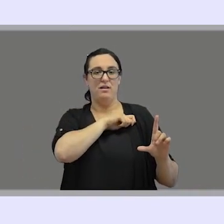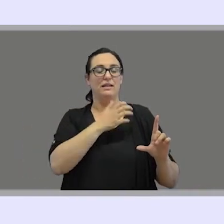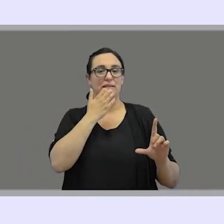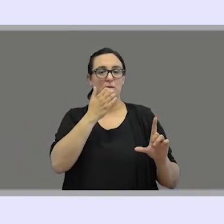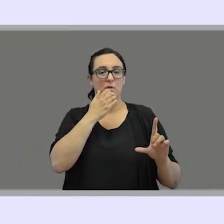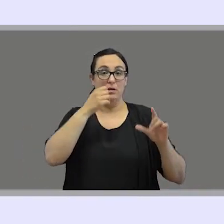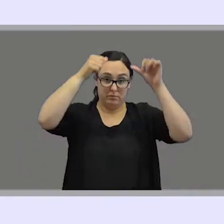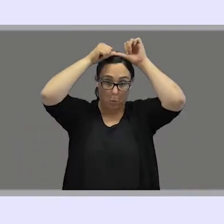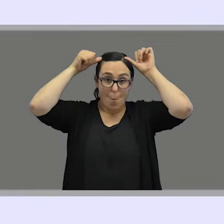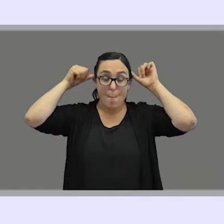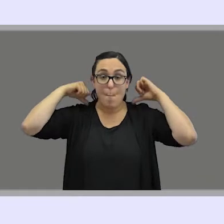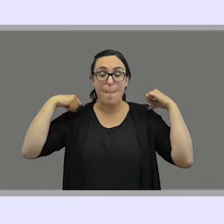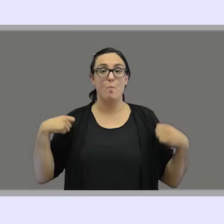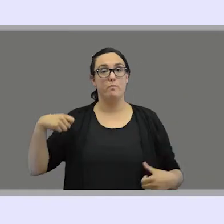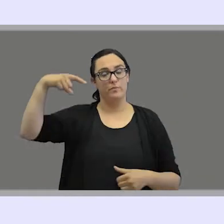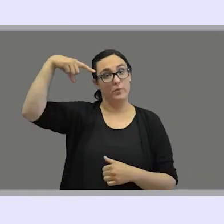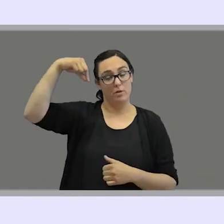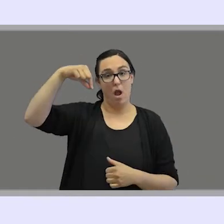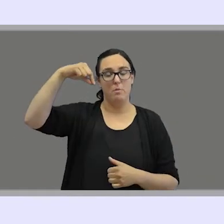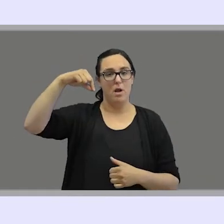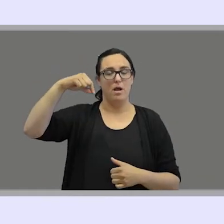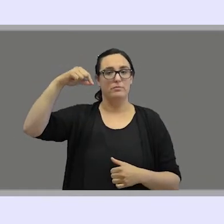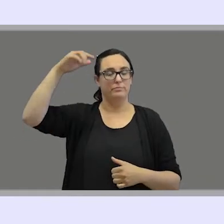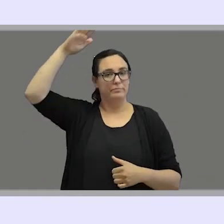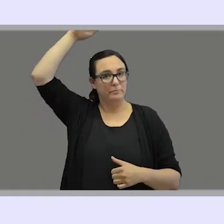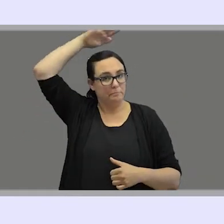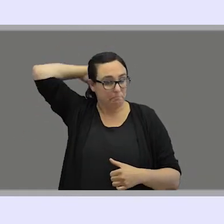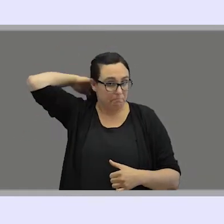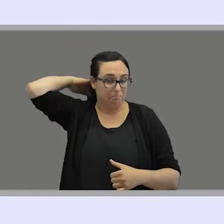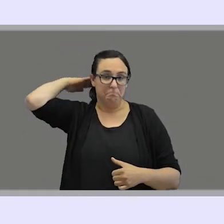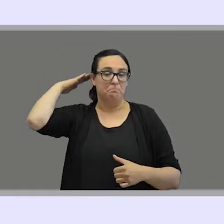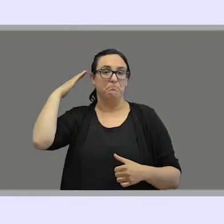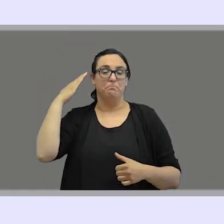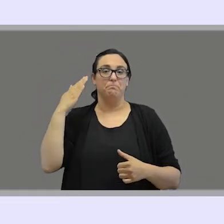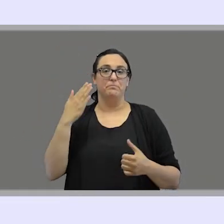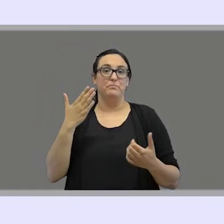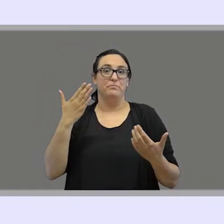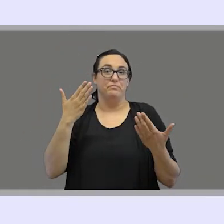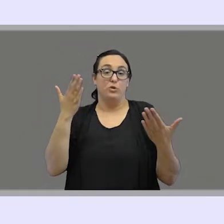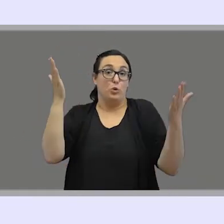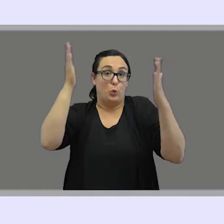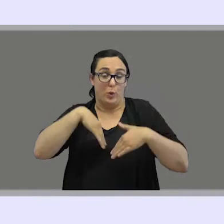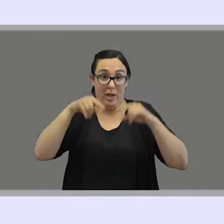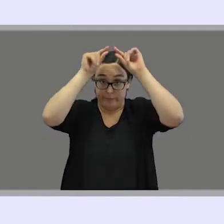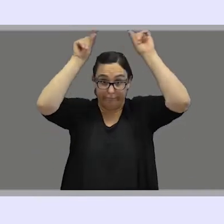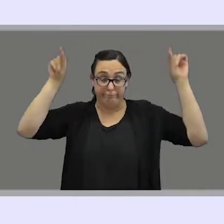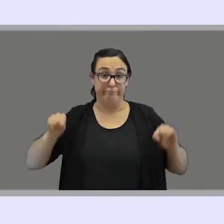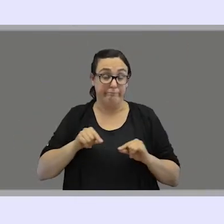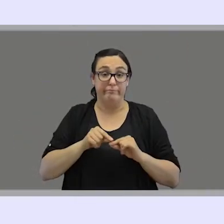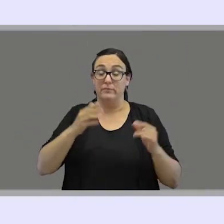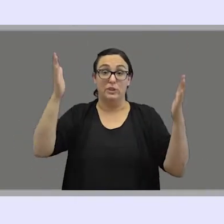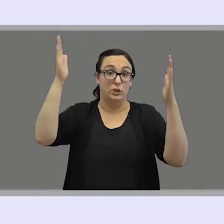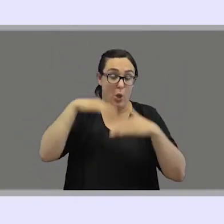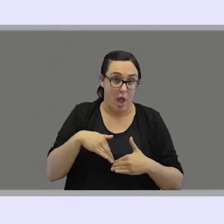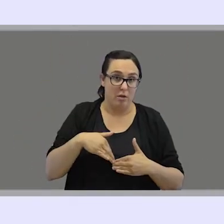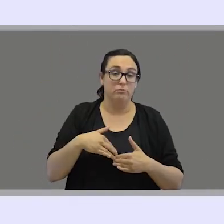use chroma key technology and there is no background color in the signer's